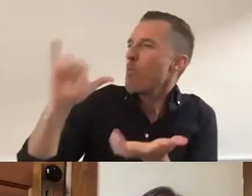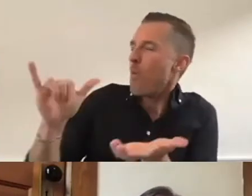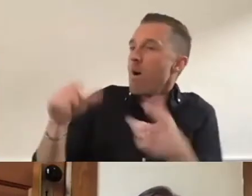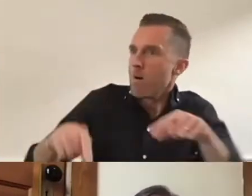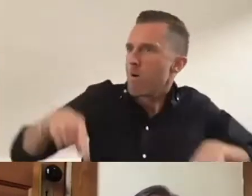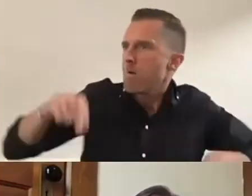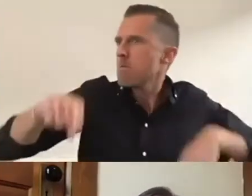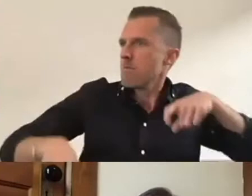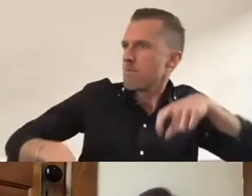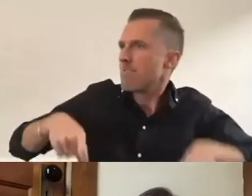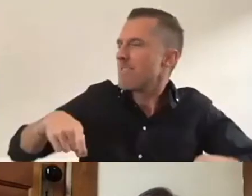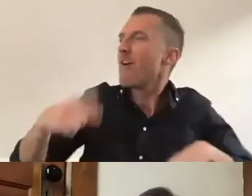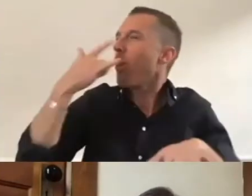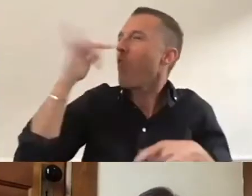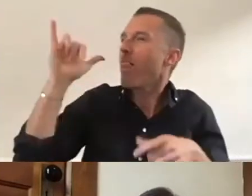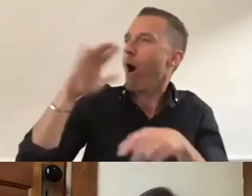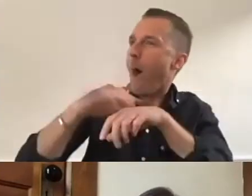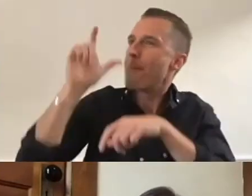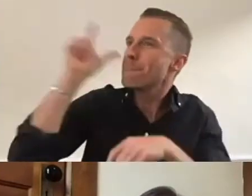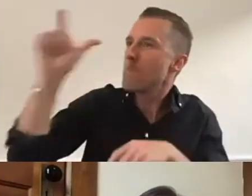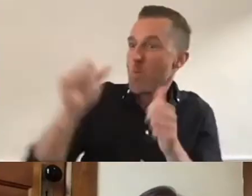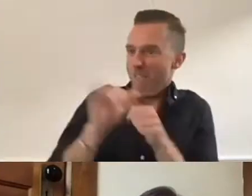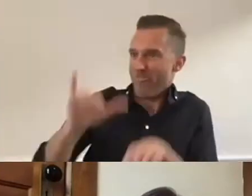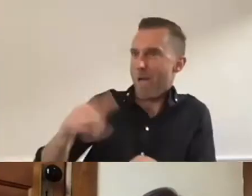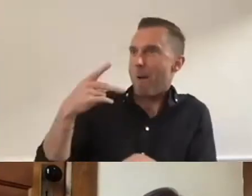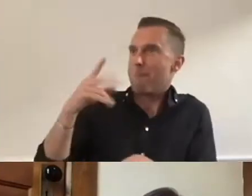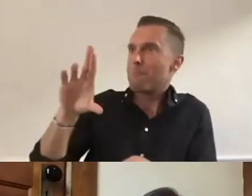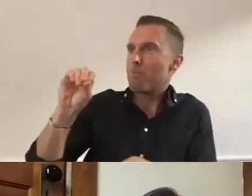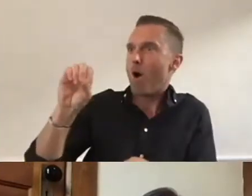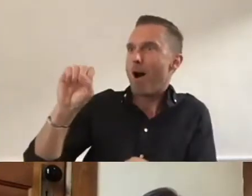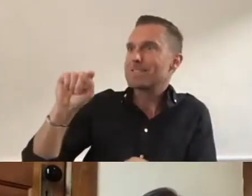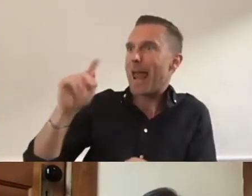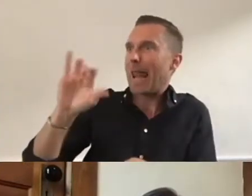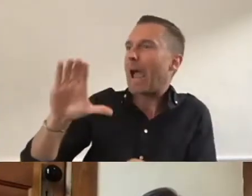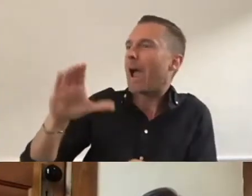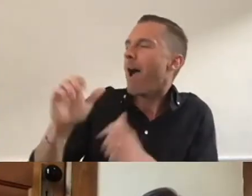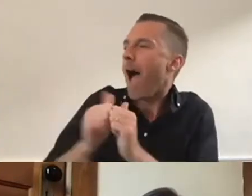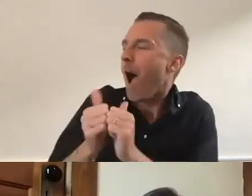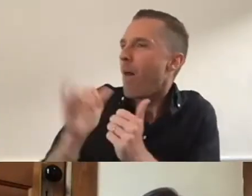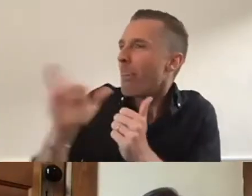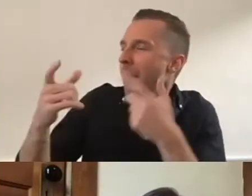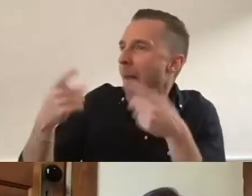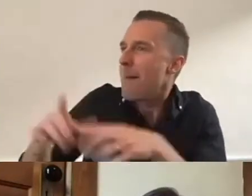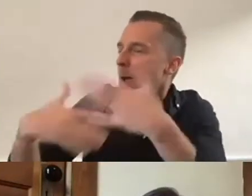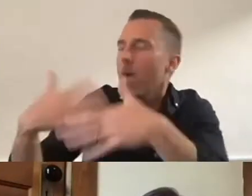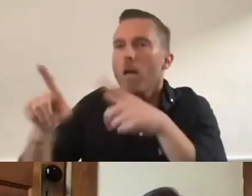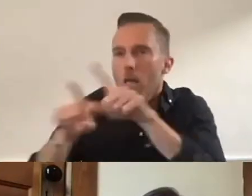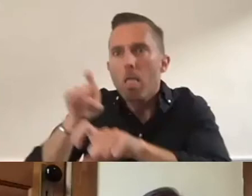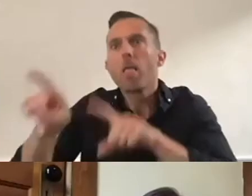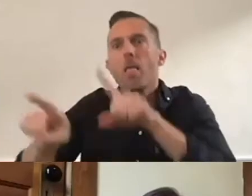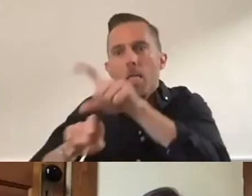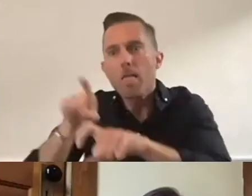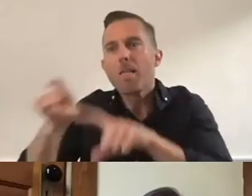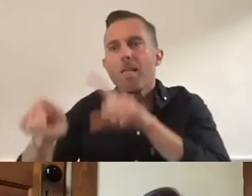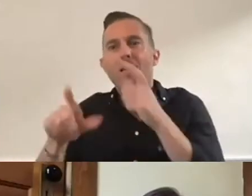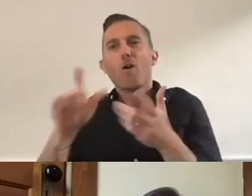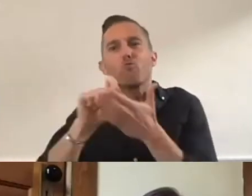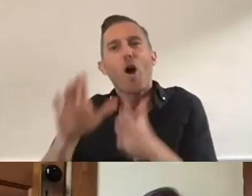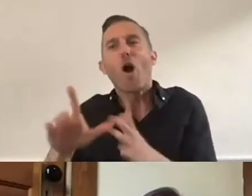the prosthetic? And also making sure that the storyline, the writers asked lots of